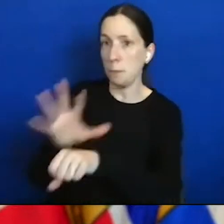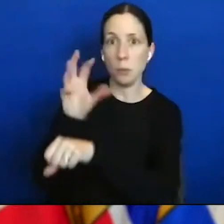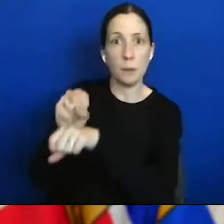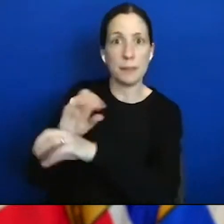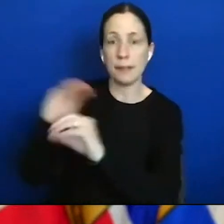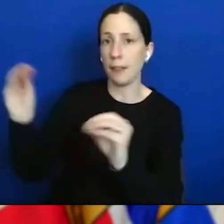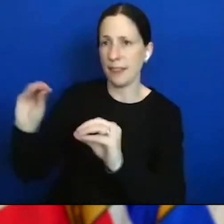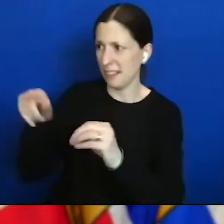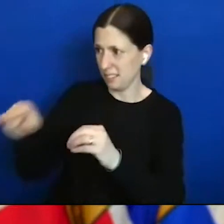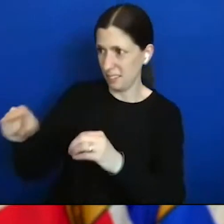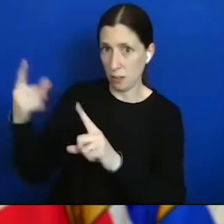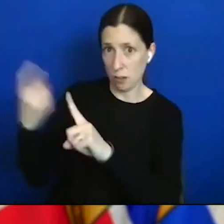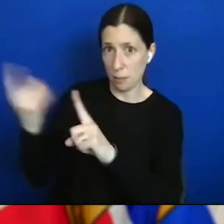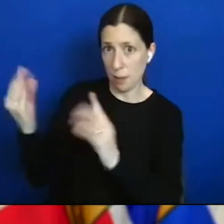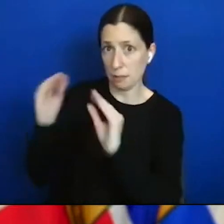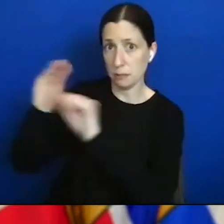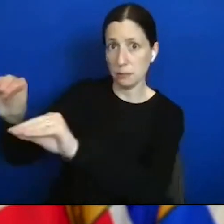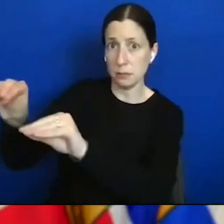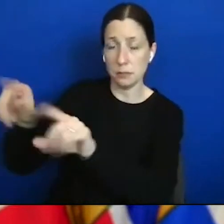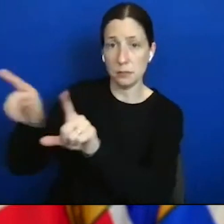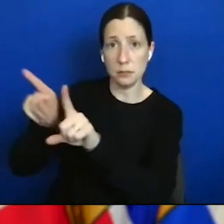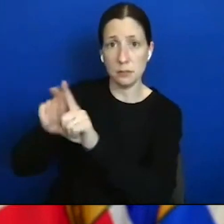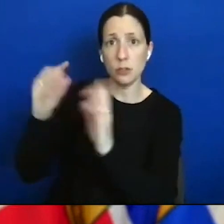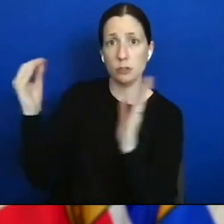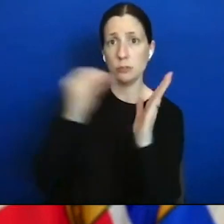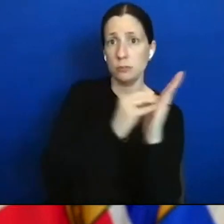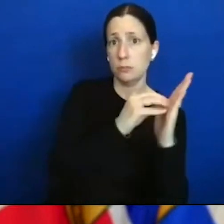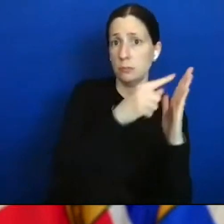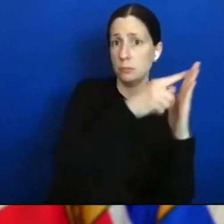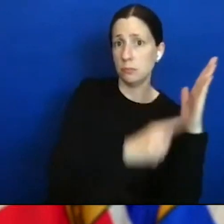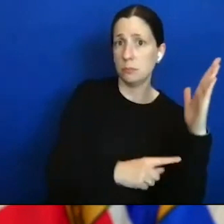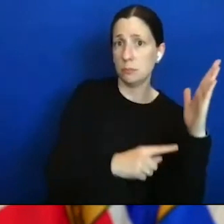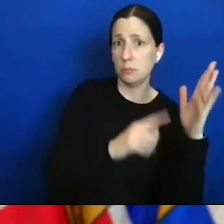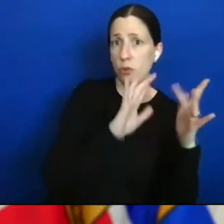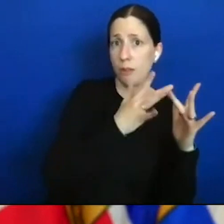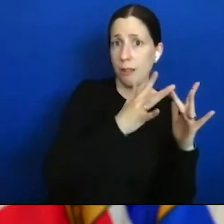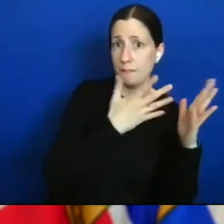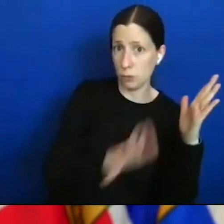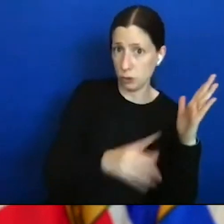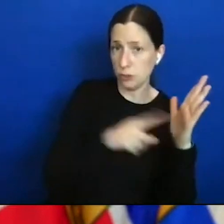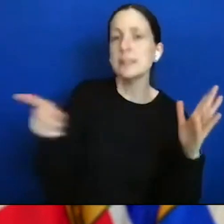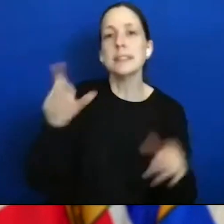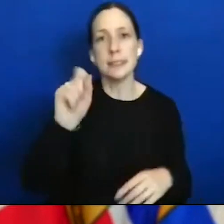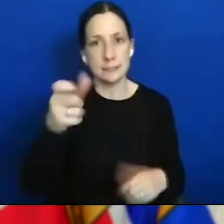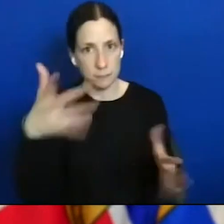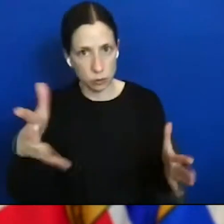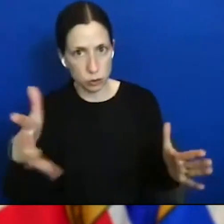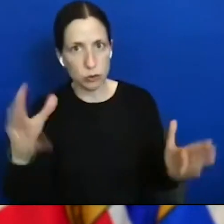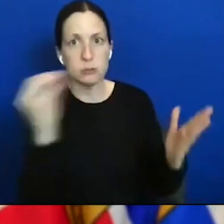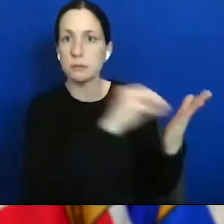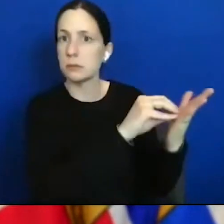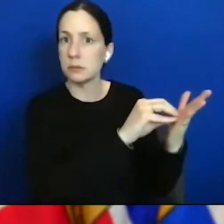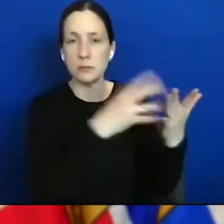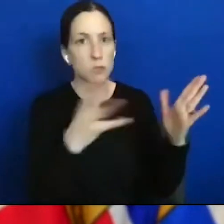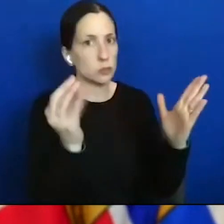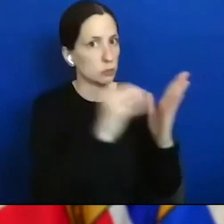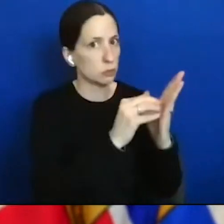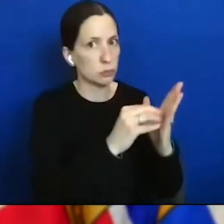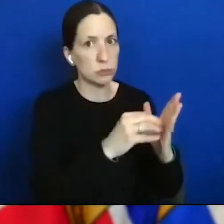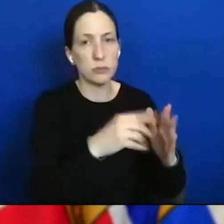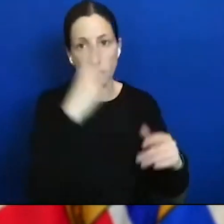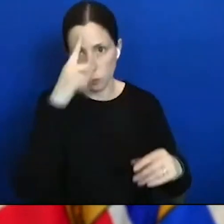no appointment necessary? Were they automatically entered into the online registration system? Yeah, they were. So they are all